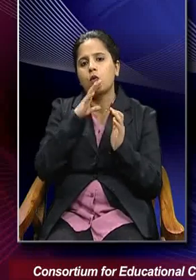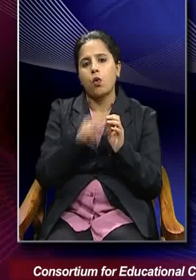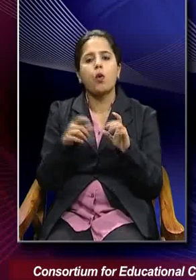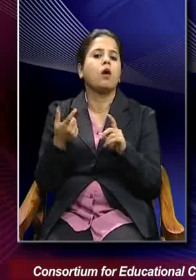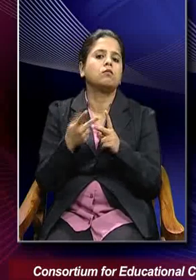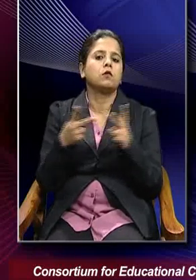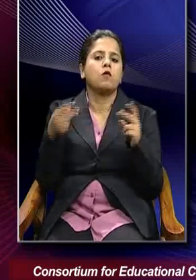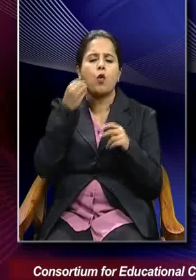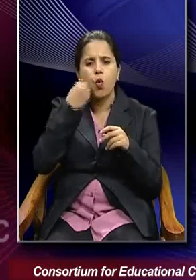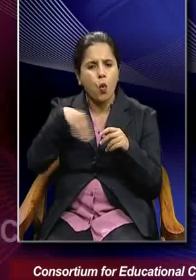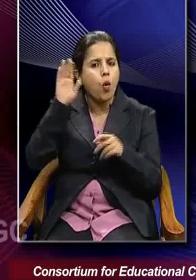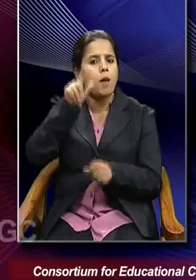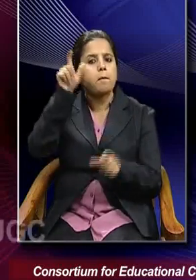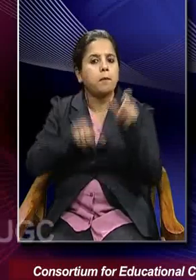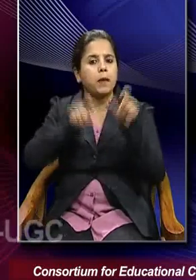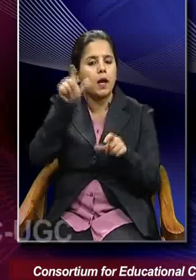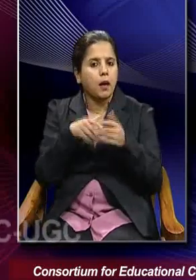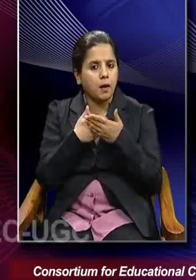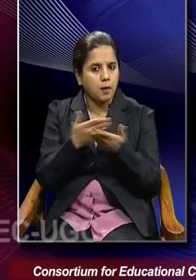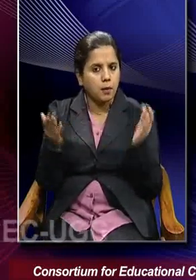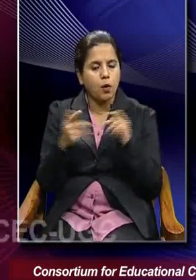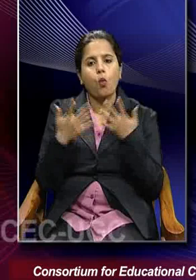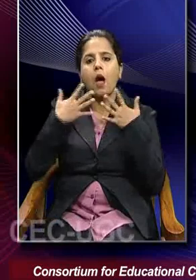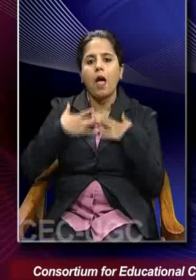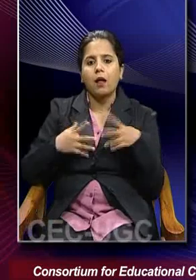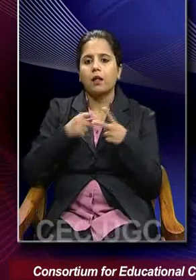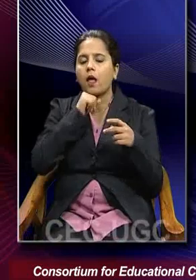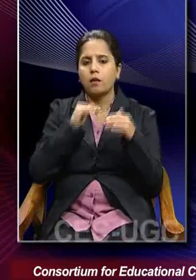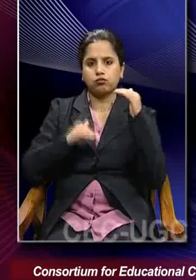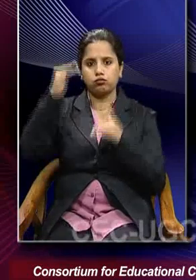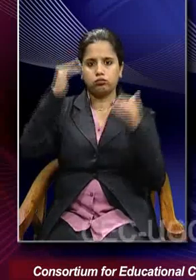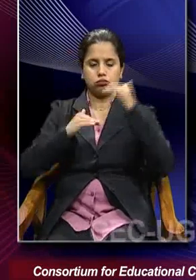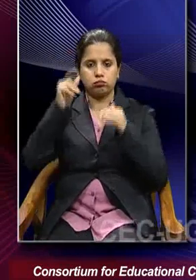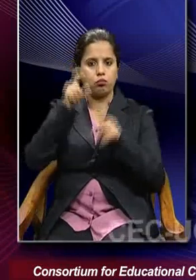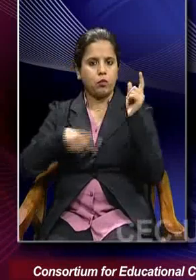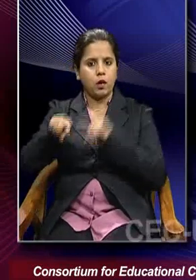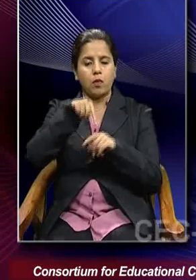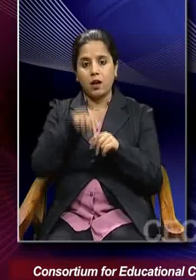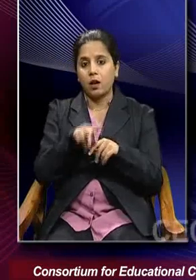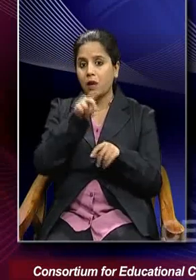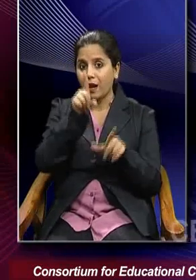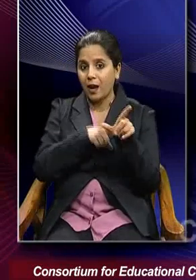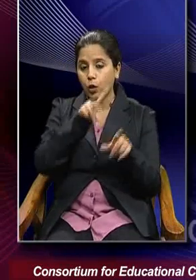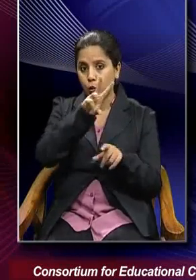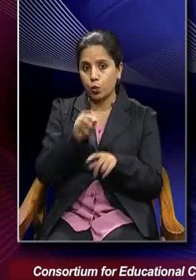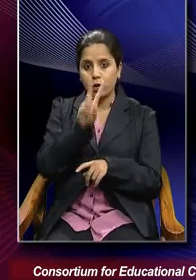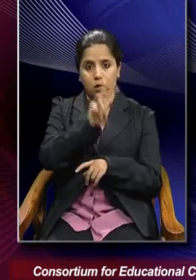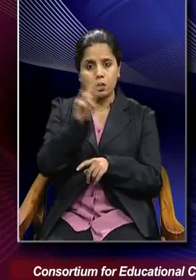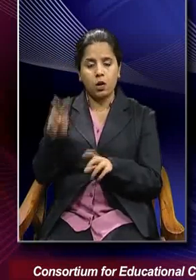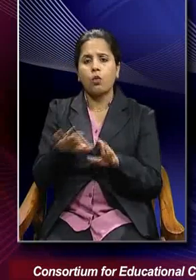for older persons and healthy aging. In the year 2022, the